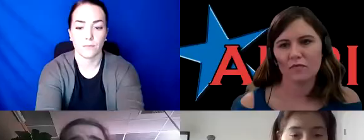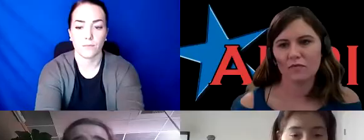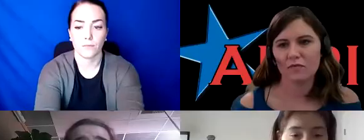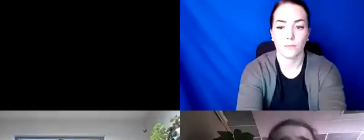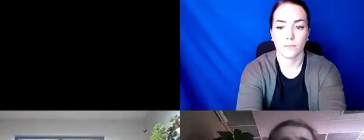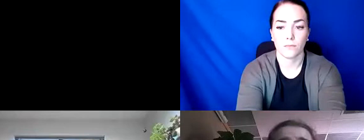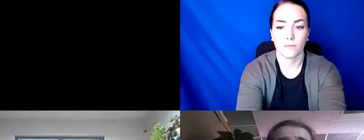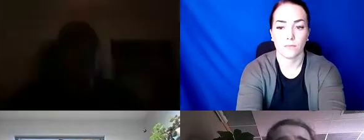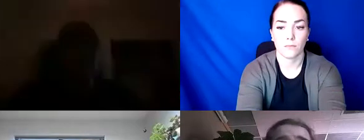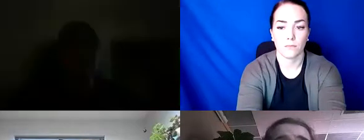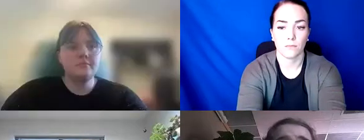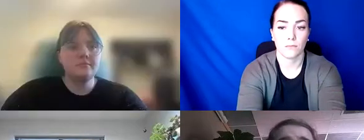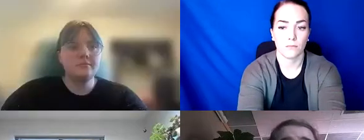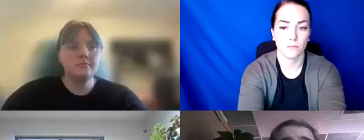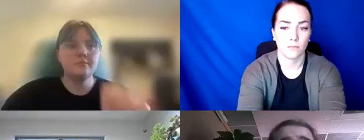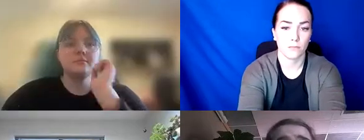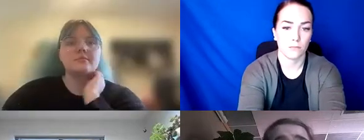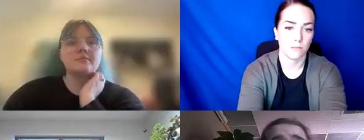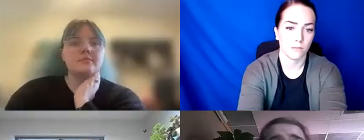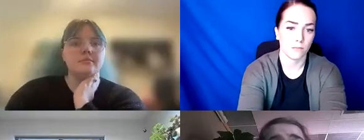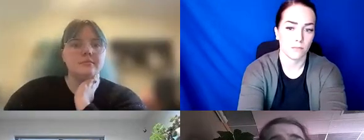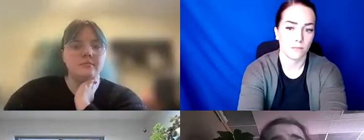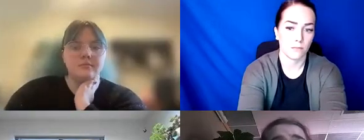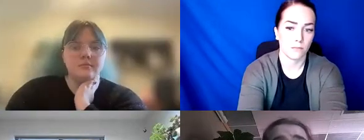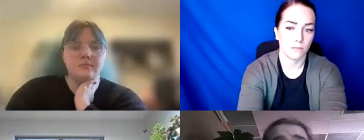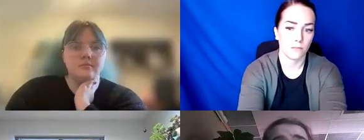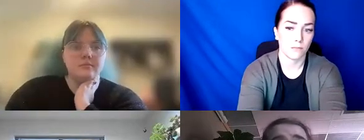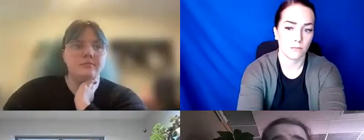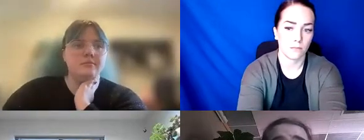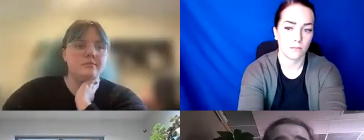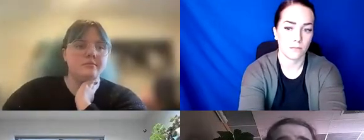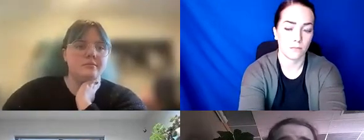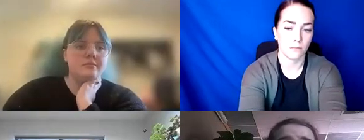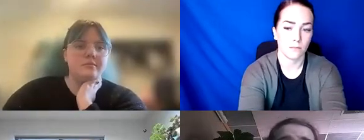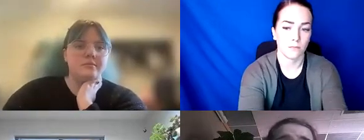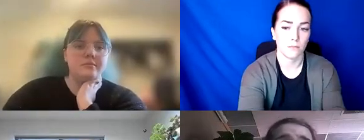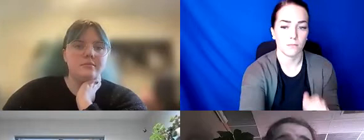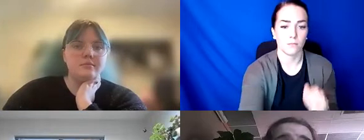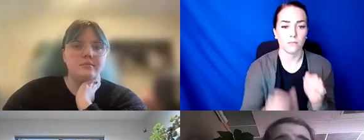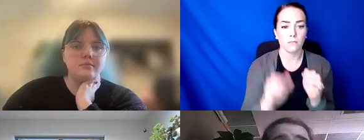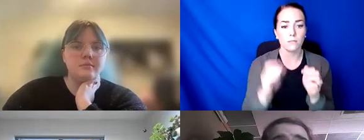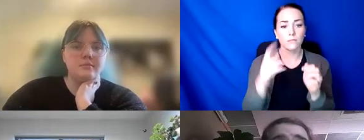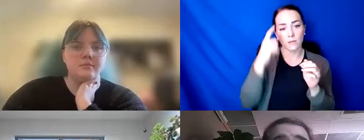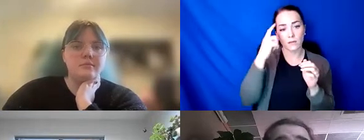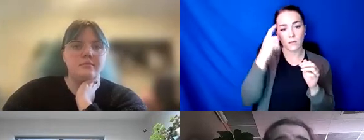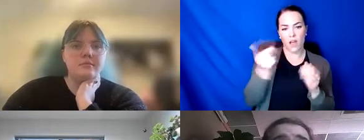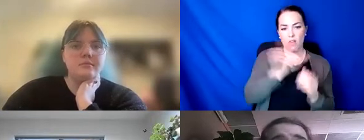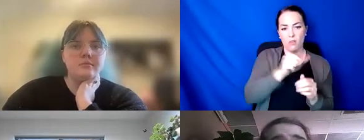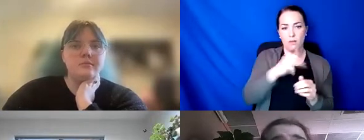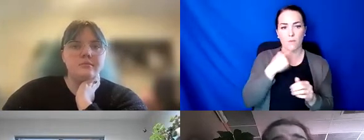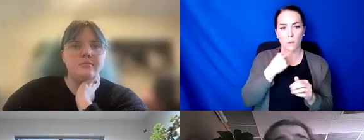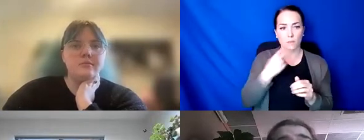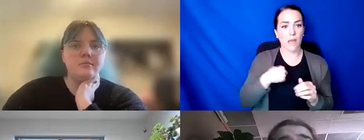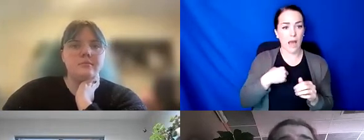I think that sometimes growing up, there's that negative stigma around having a disability. I grew up in the